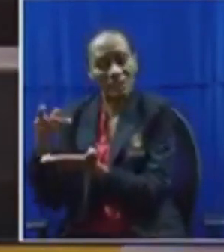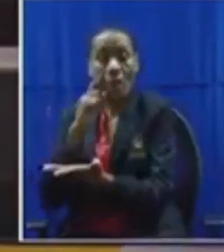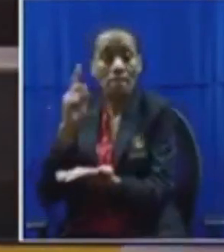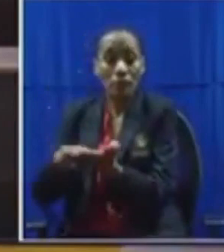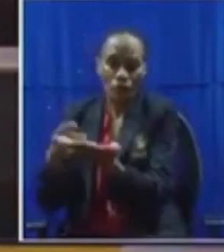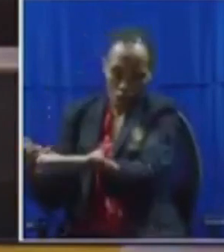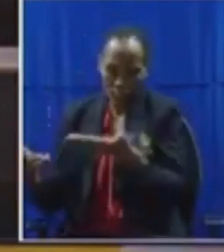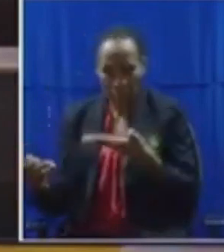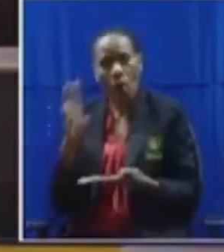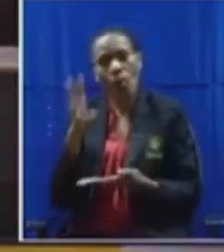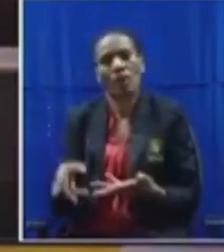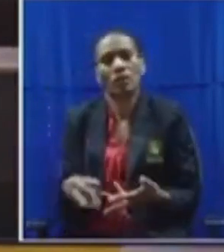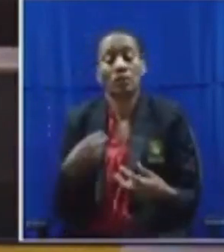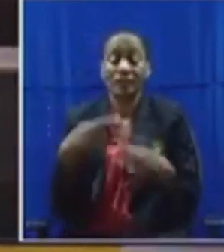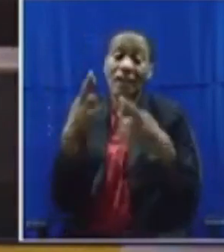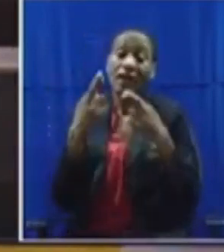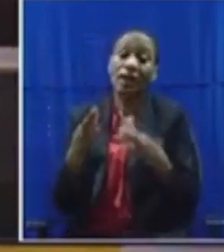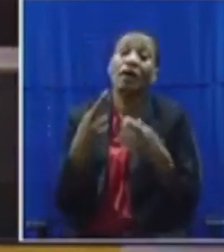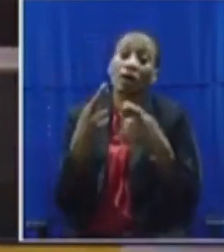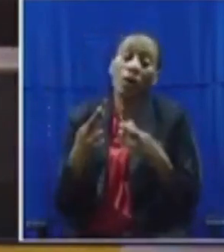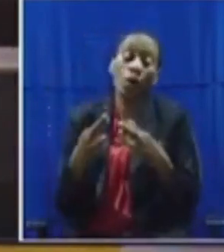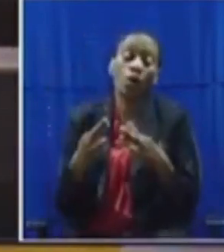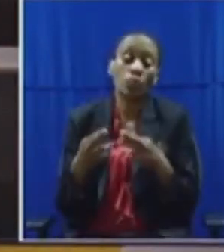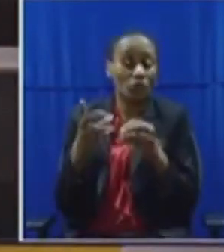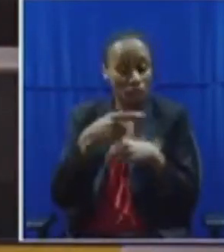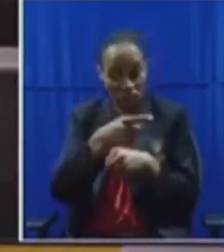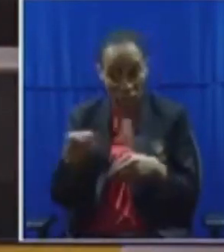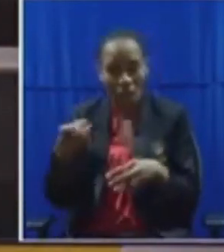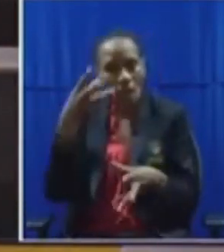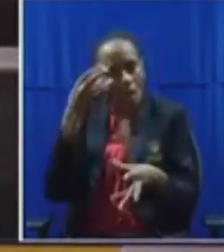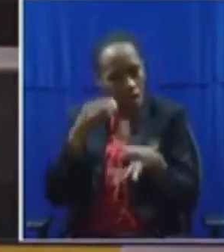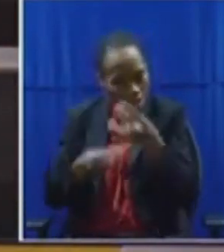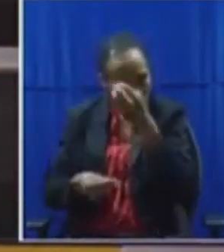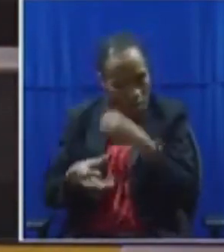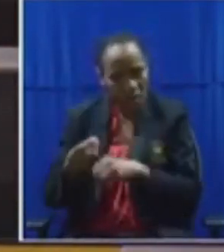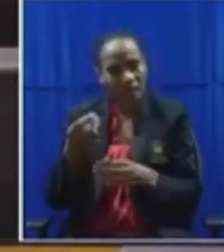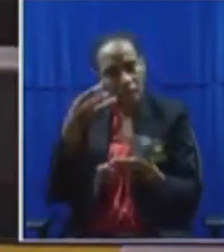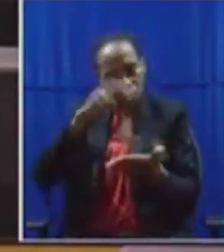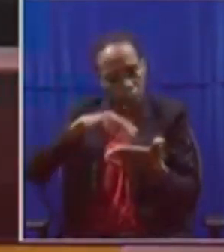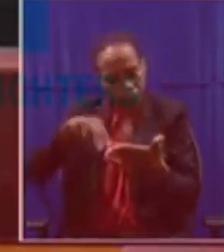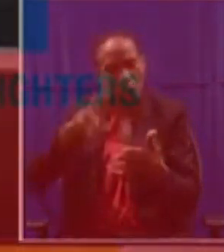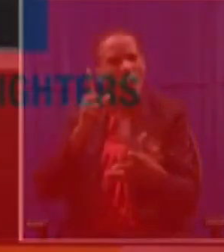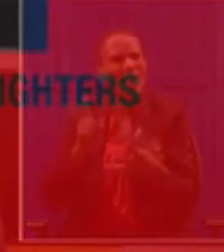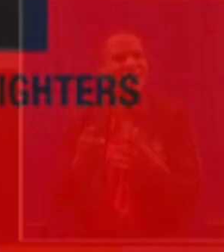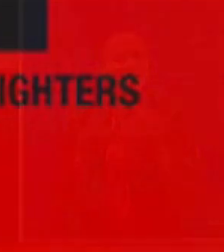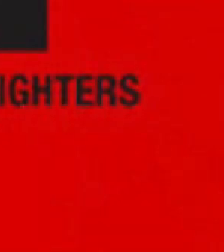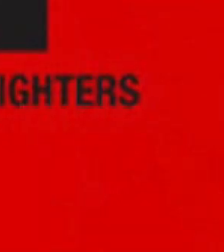And I hope members will go and learn more about what we call a vote structure in government.